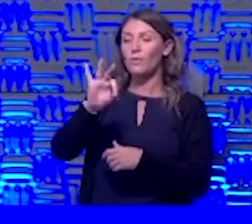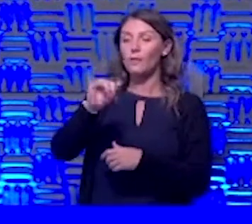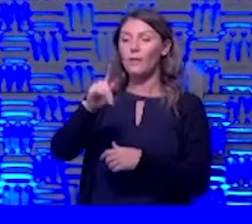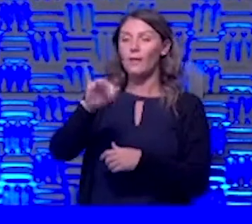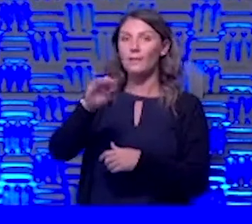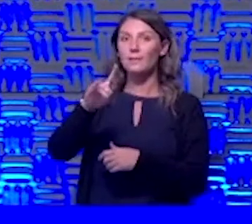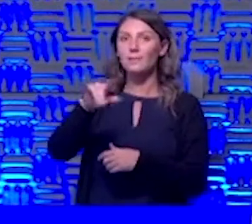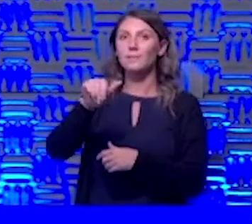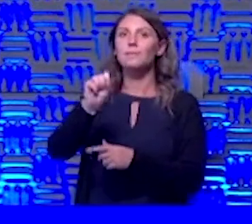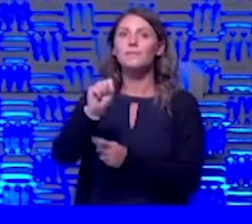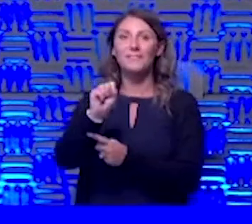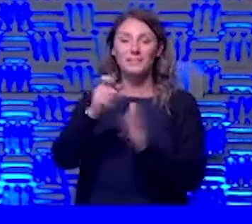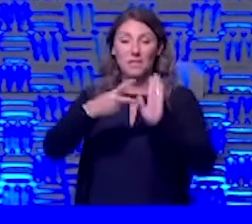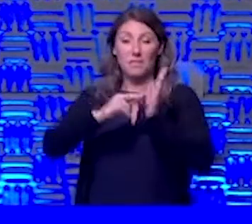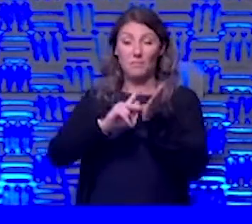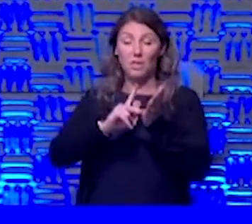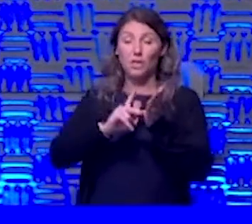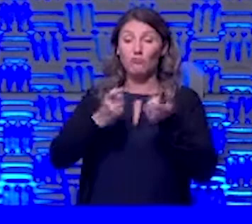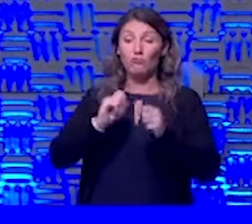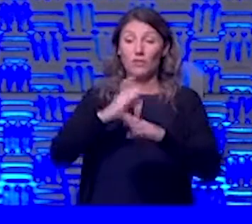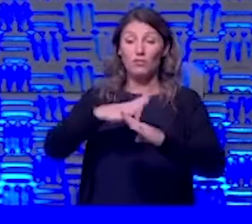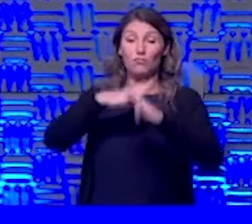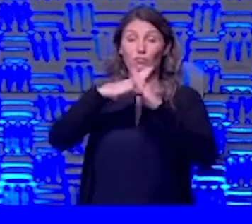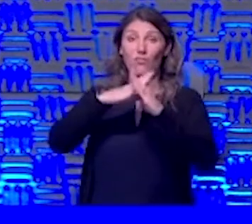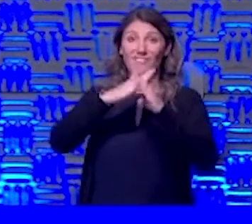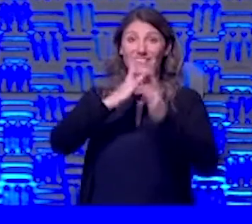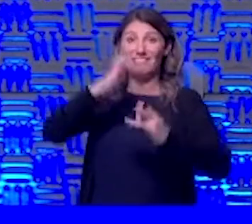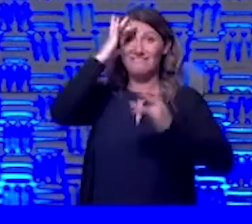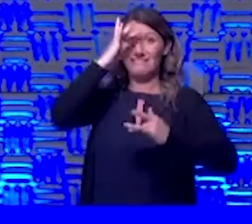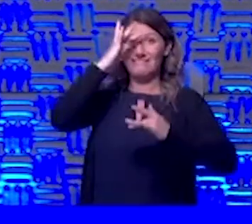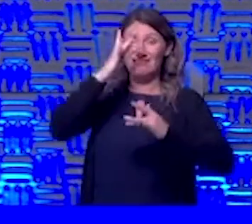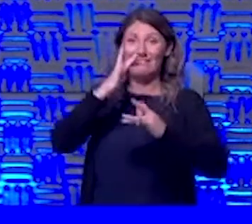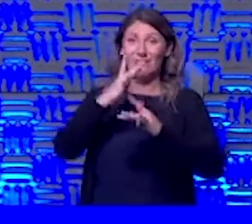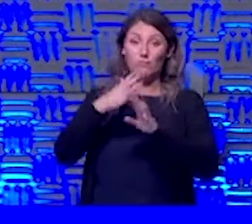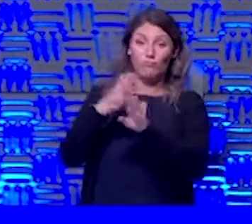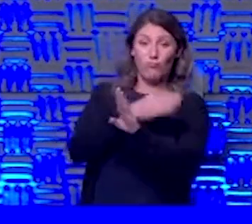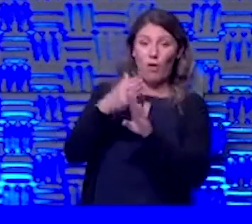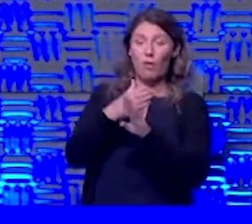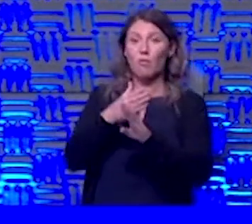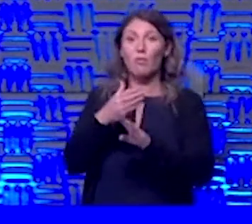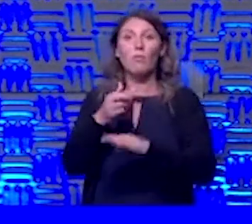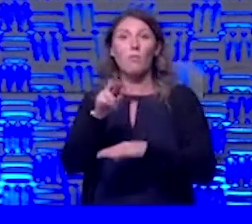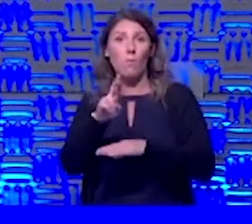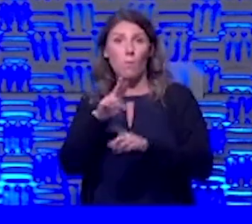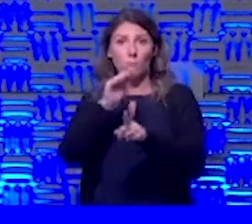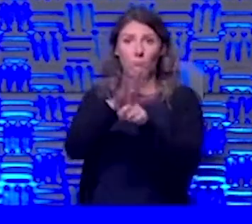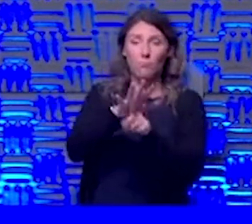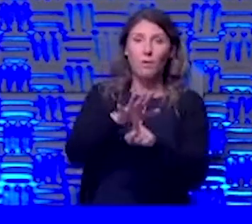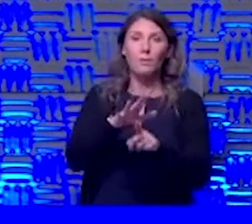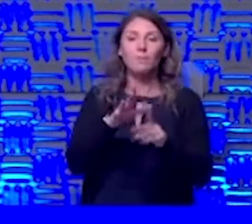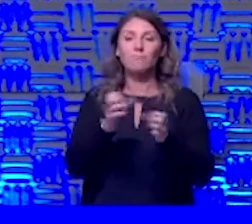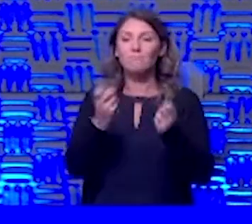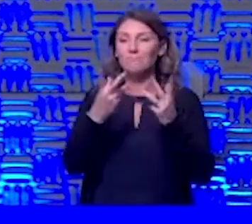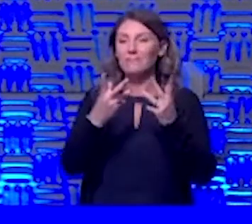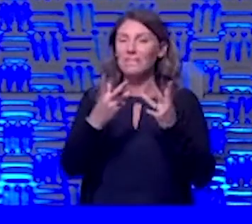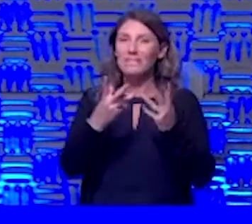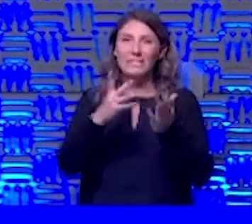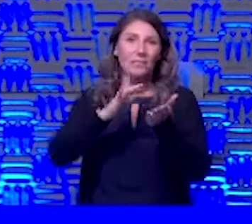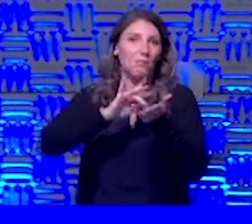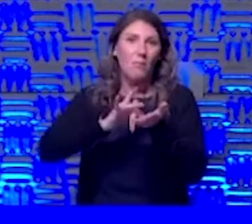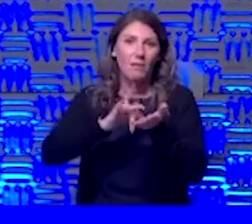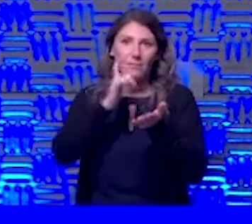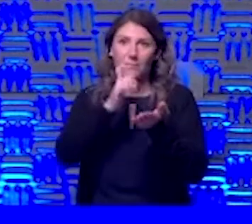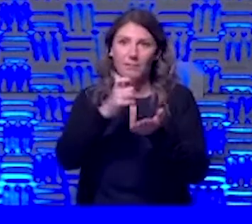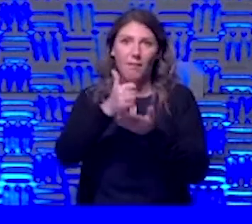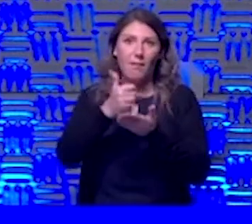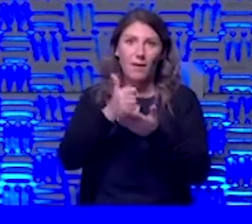trying to prevent disease after you've been exposed or prior to exposure, we've seen a number of drugs that have not really helped. So the big one